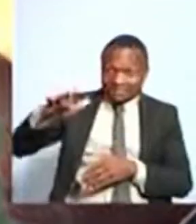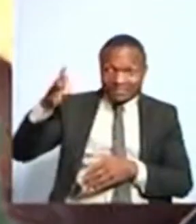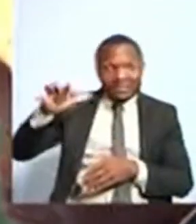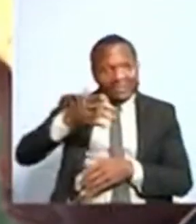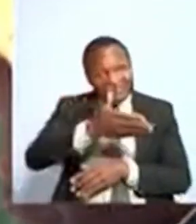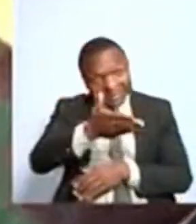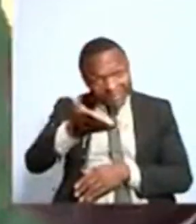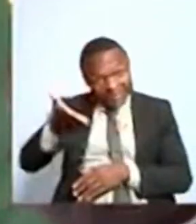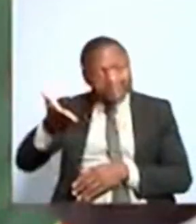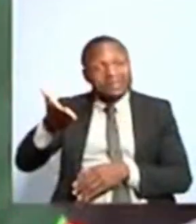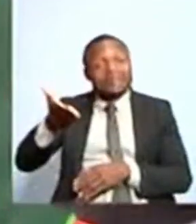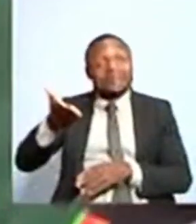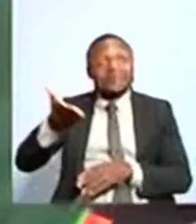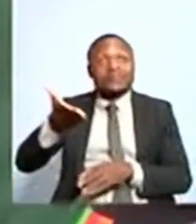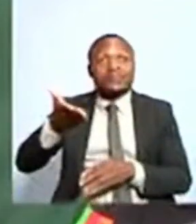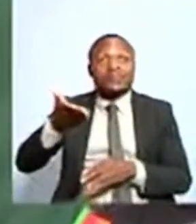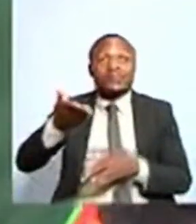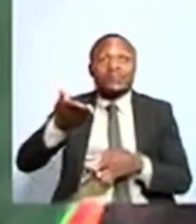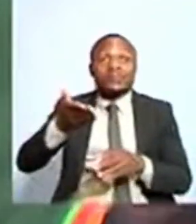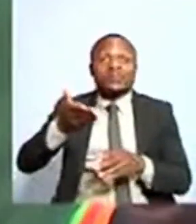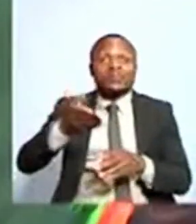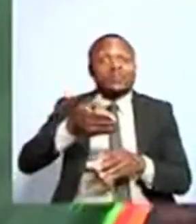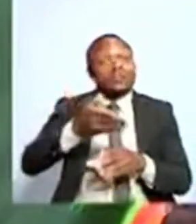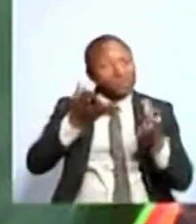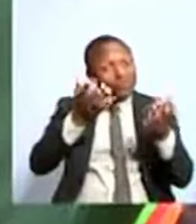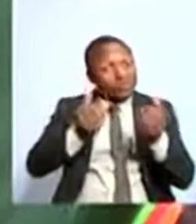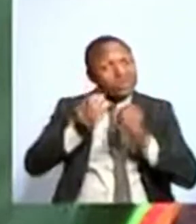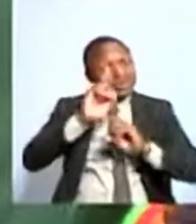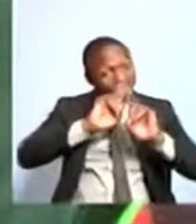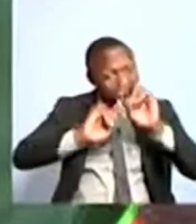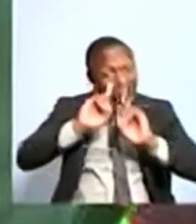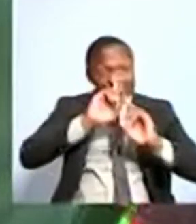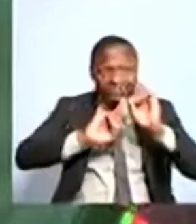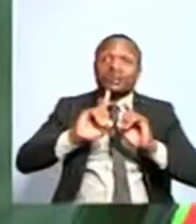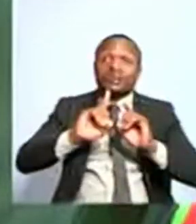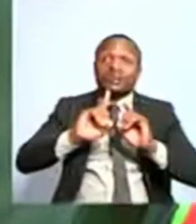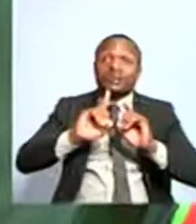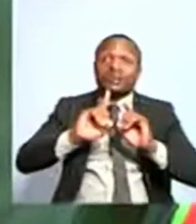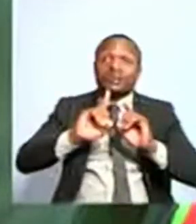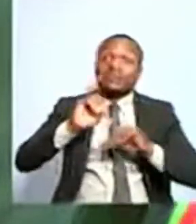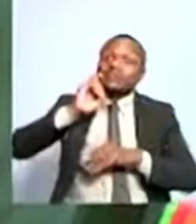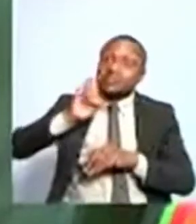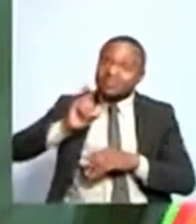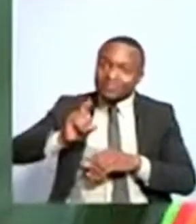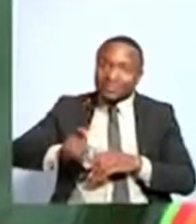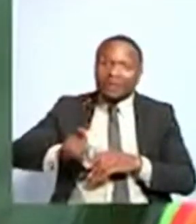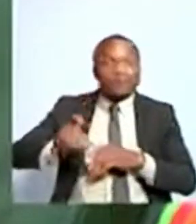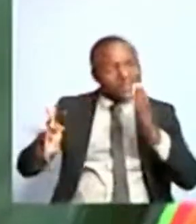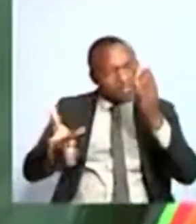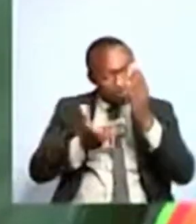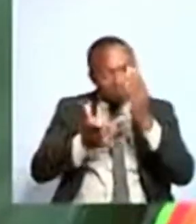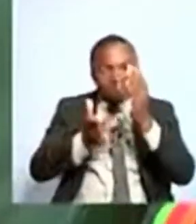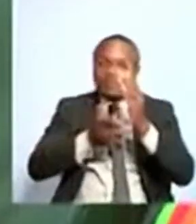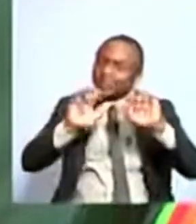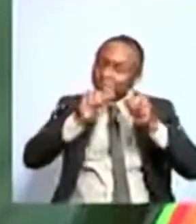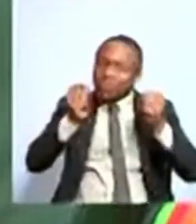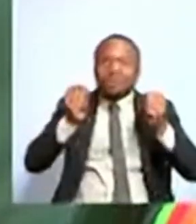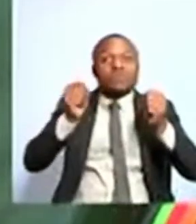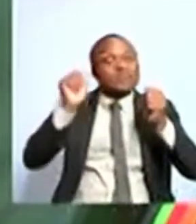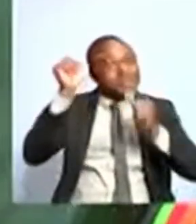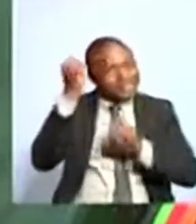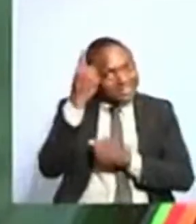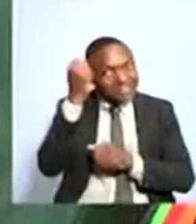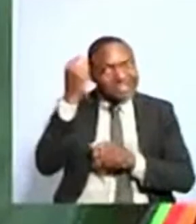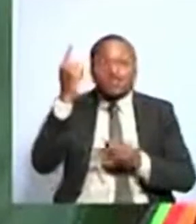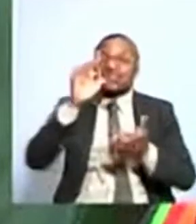those of you who are forwarding yourselves to speak, essentially you have to be technical and well-vested to